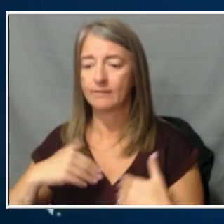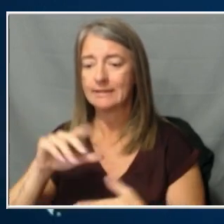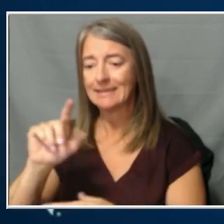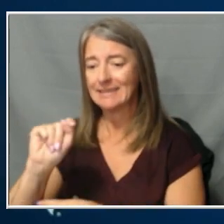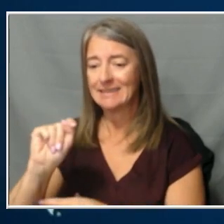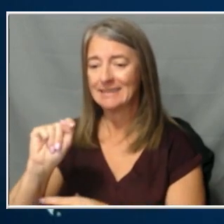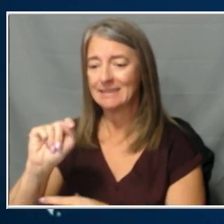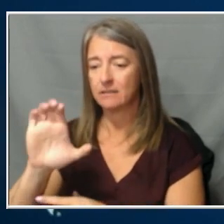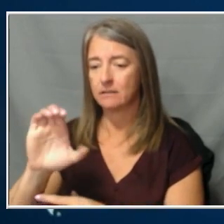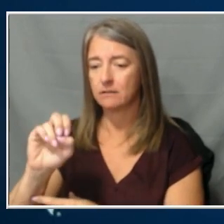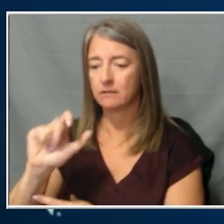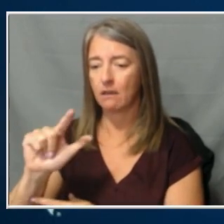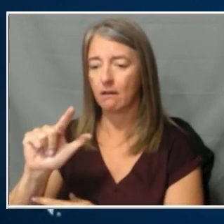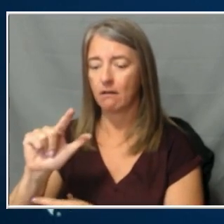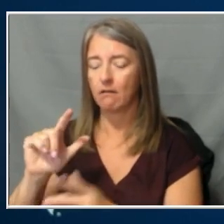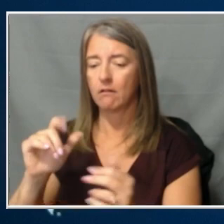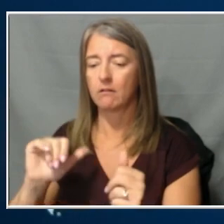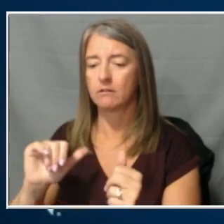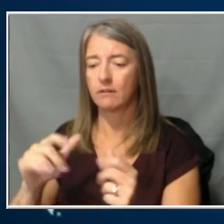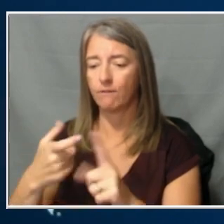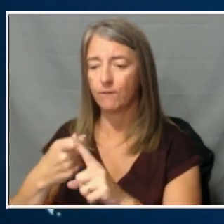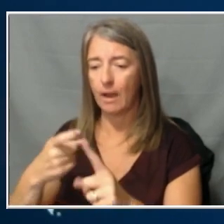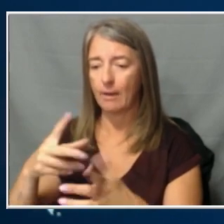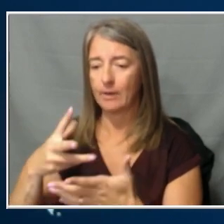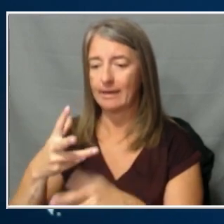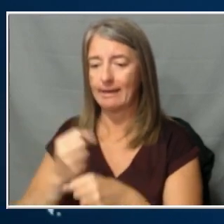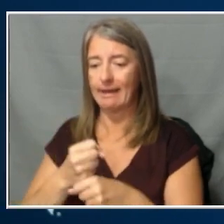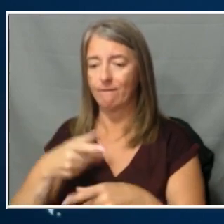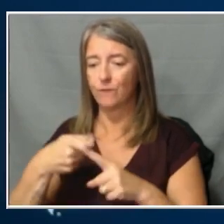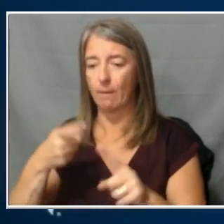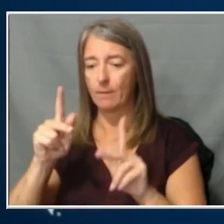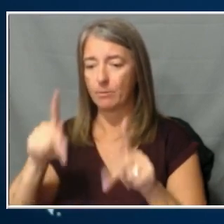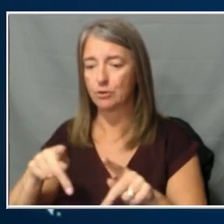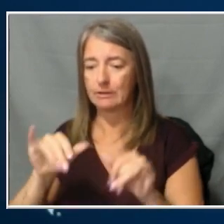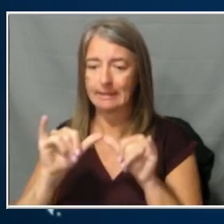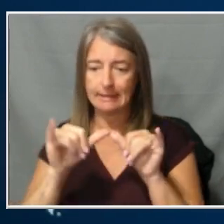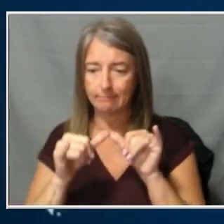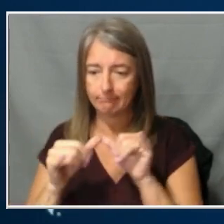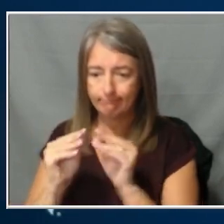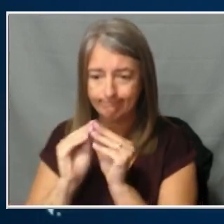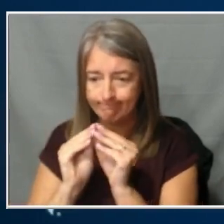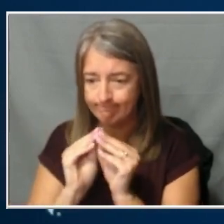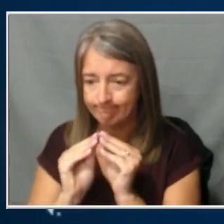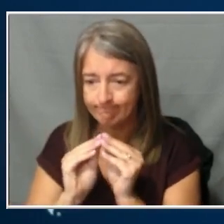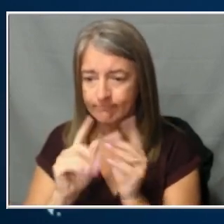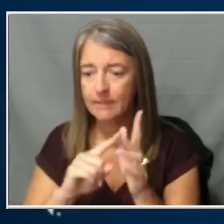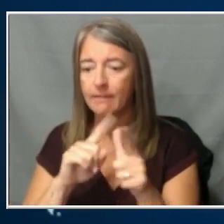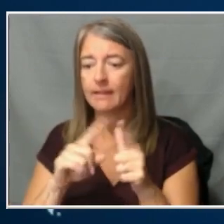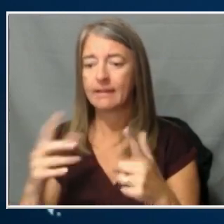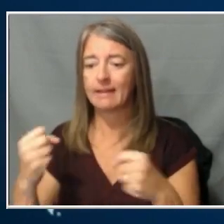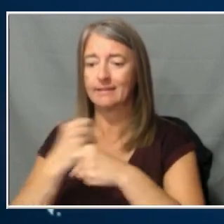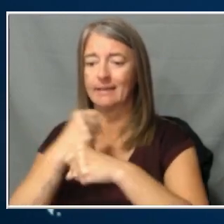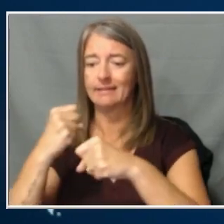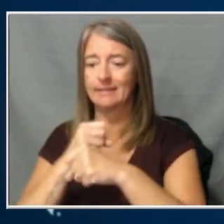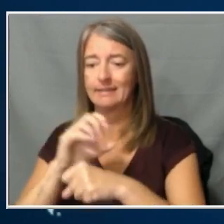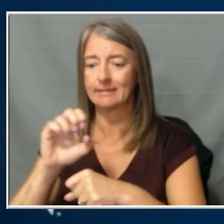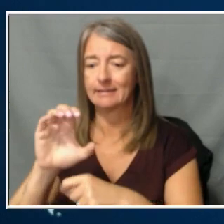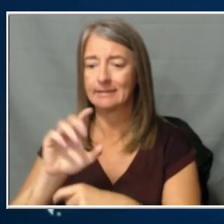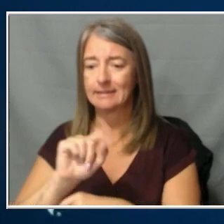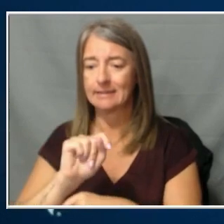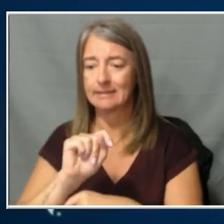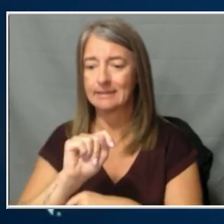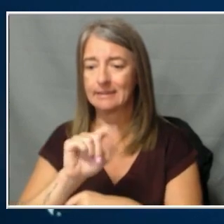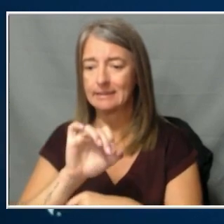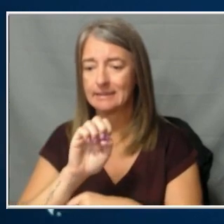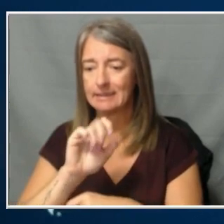are obtained from the person and they're engineered so that they now can attack. They see B cells and go after them